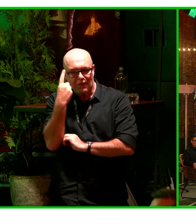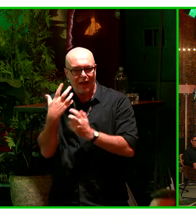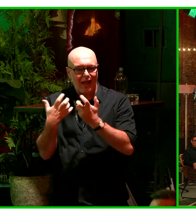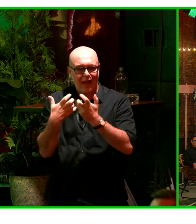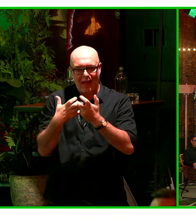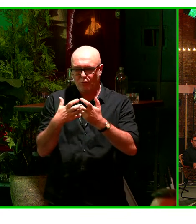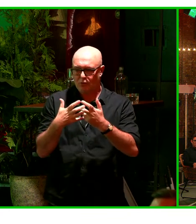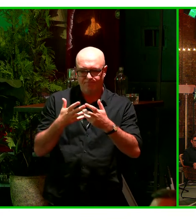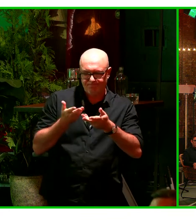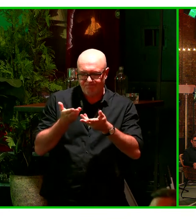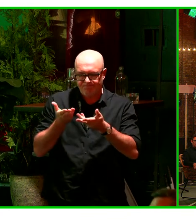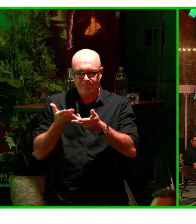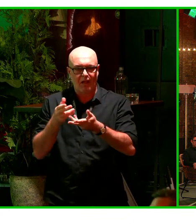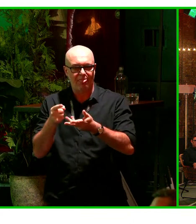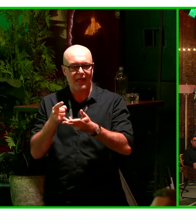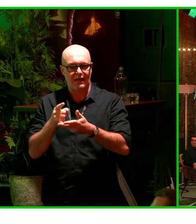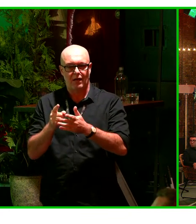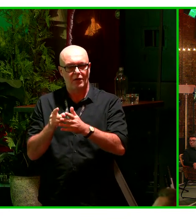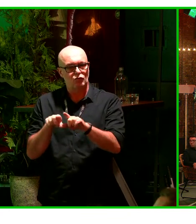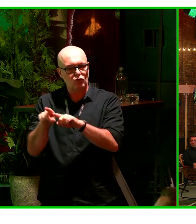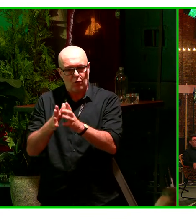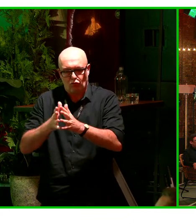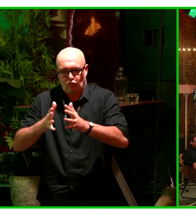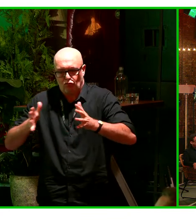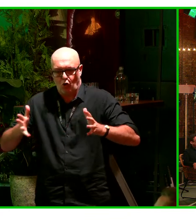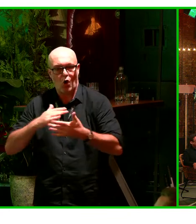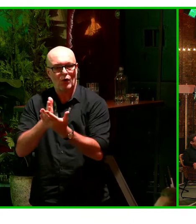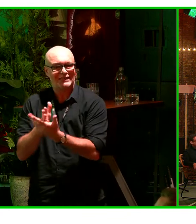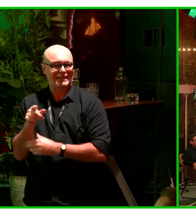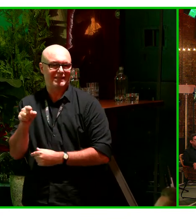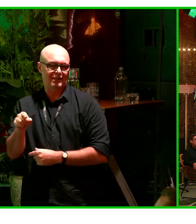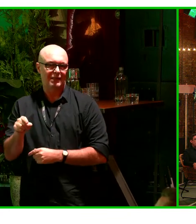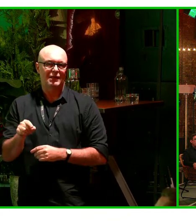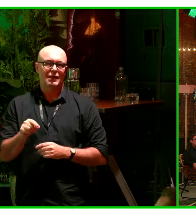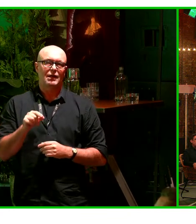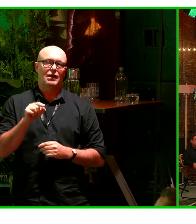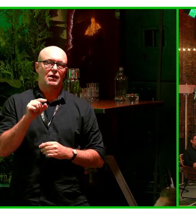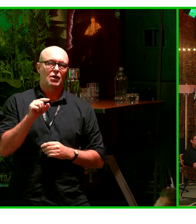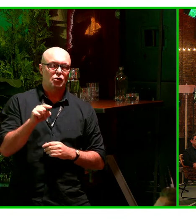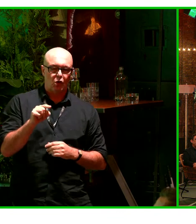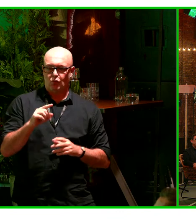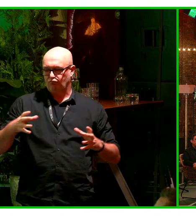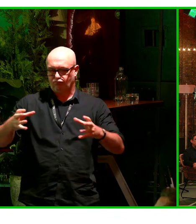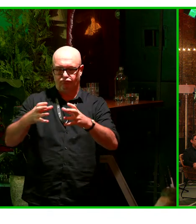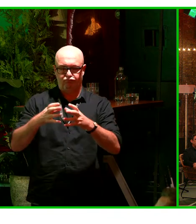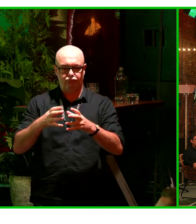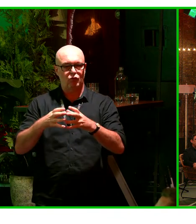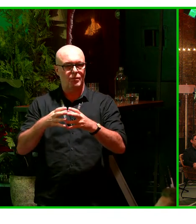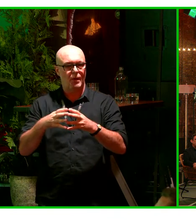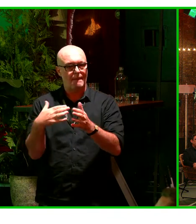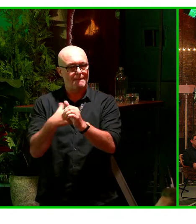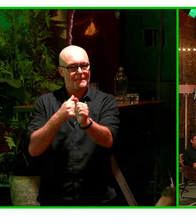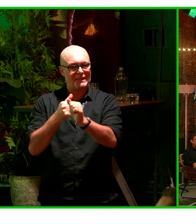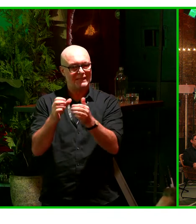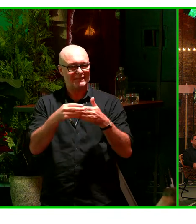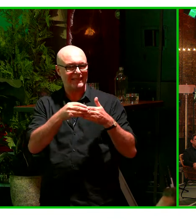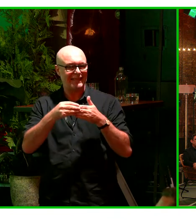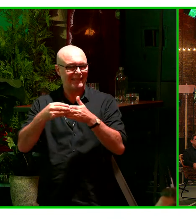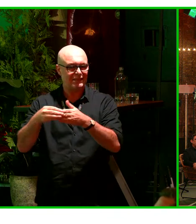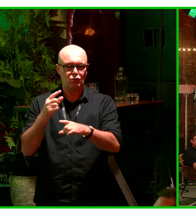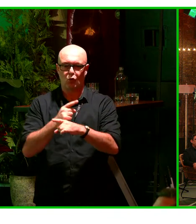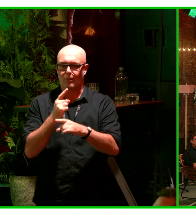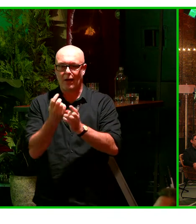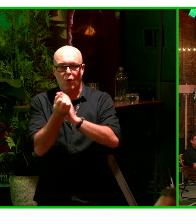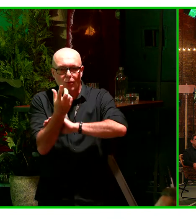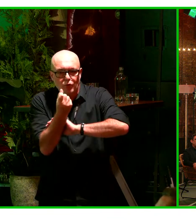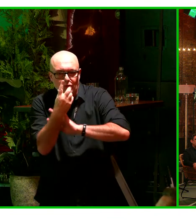of the growth of those sectors. So last year, we convened a group of business leaders who looked at the opportunities and challenges